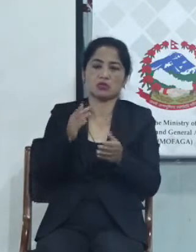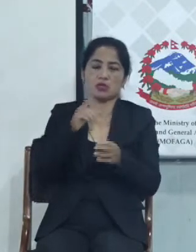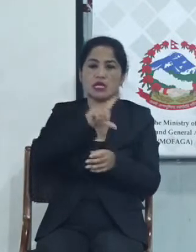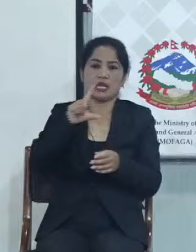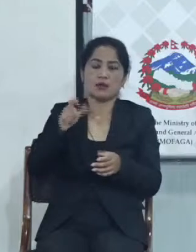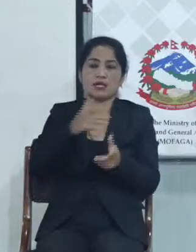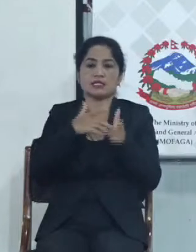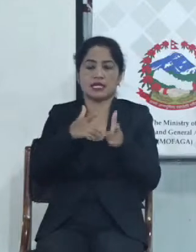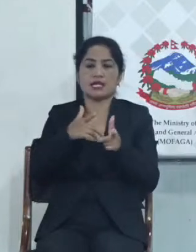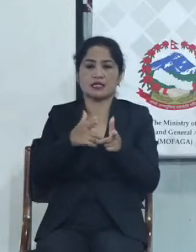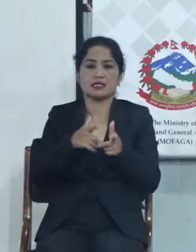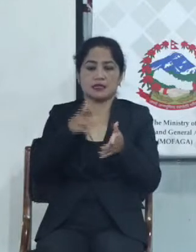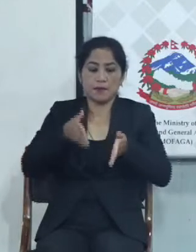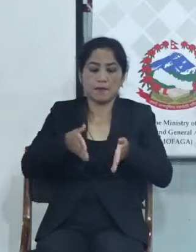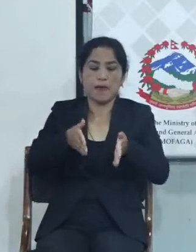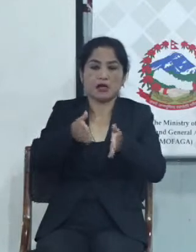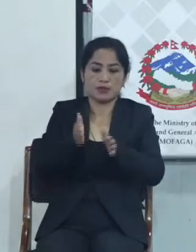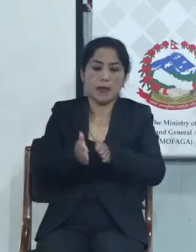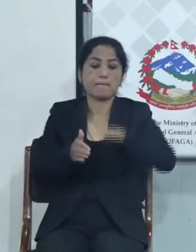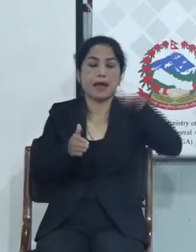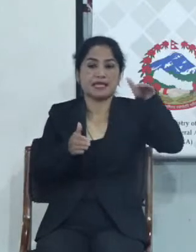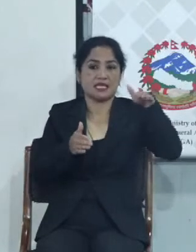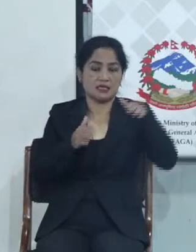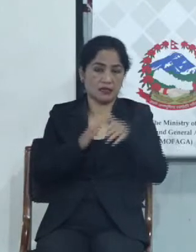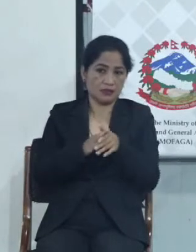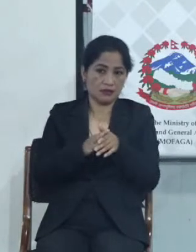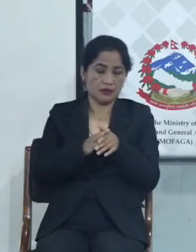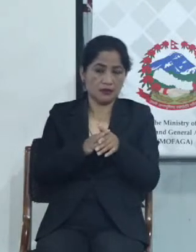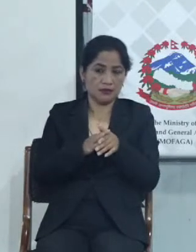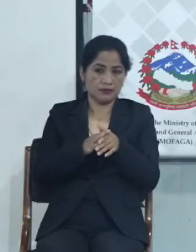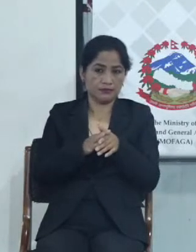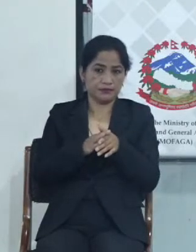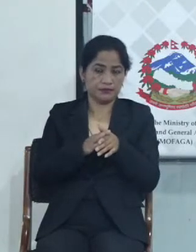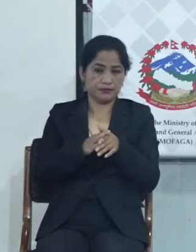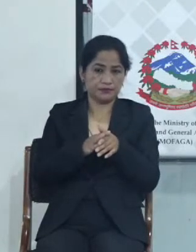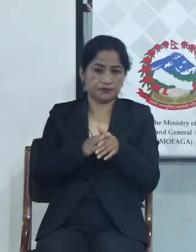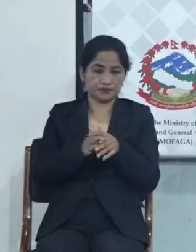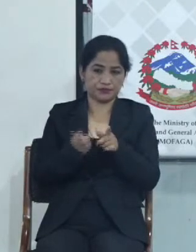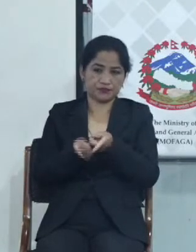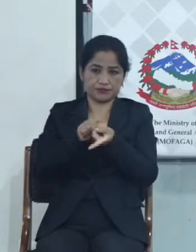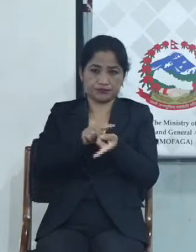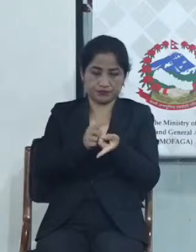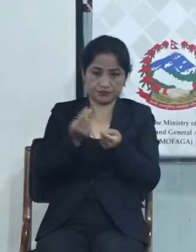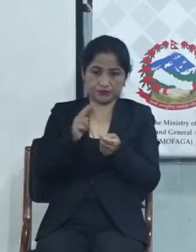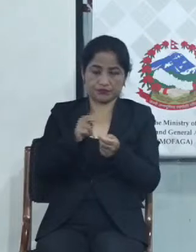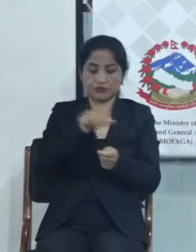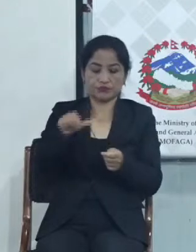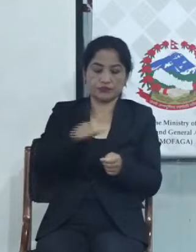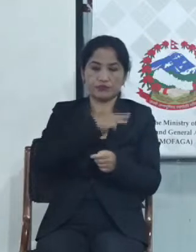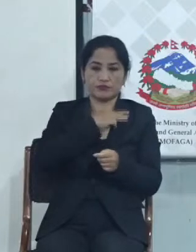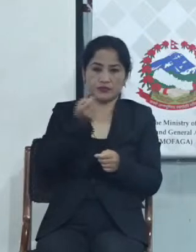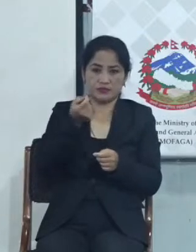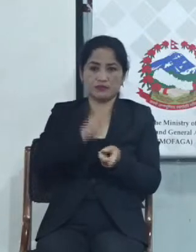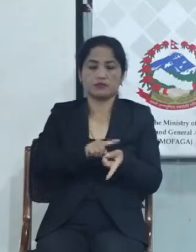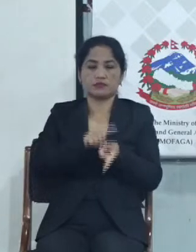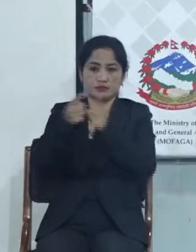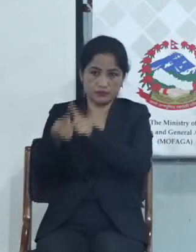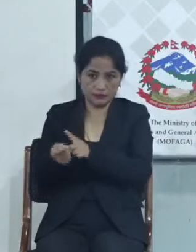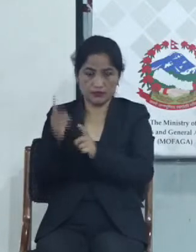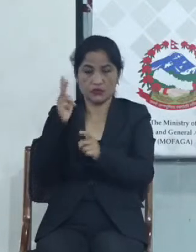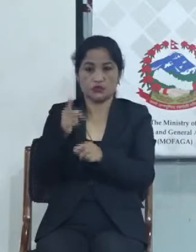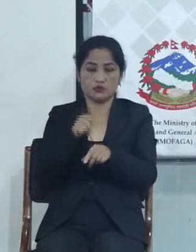evacuate the Nepal army and also the local people, because we get that information. As a result, we were able